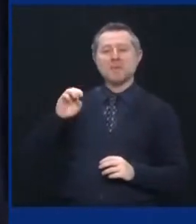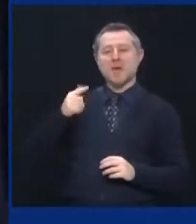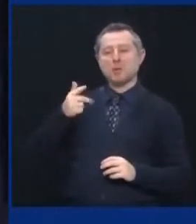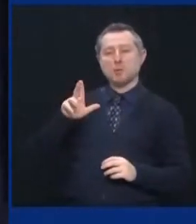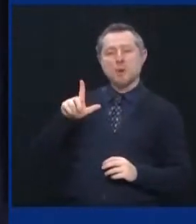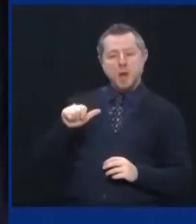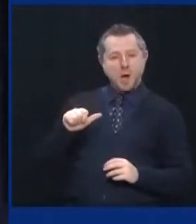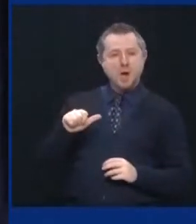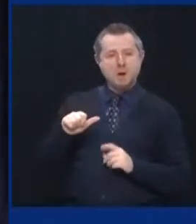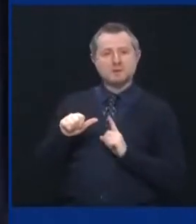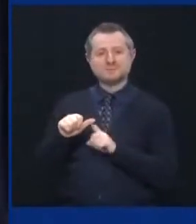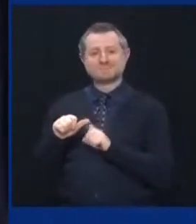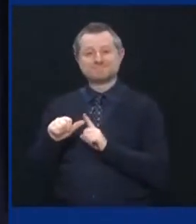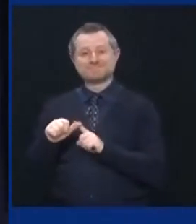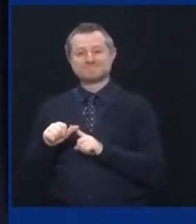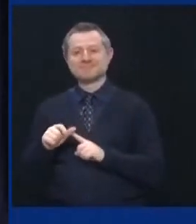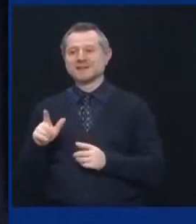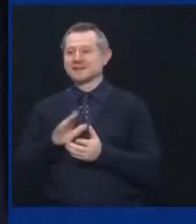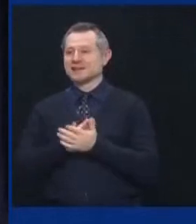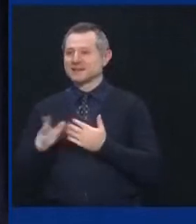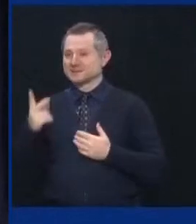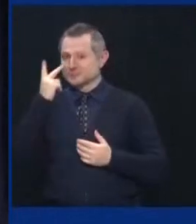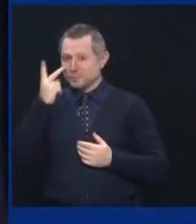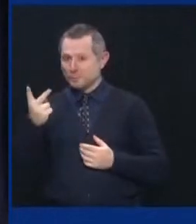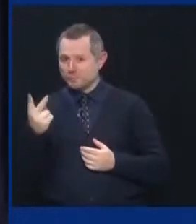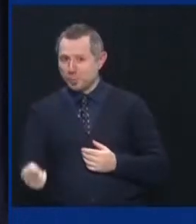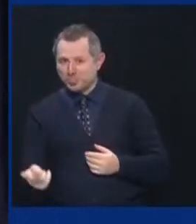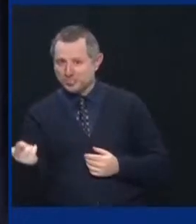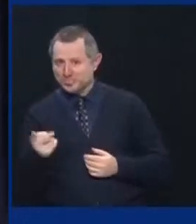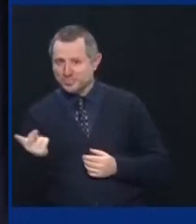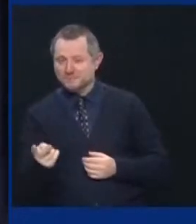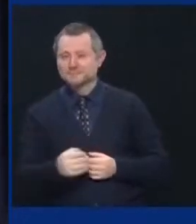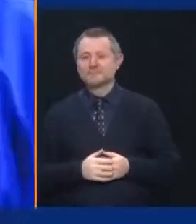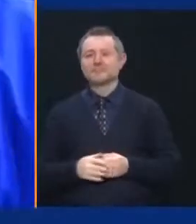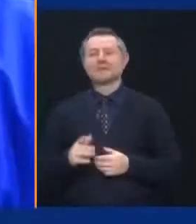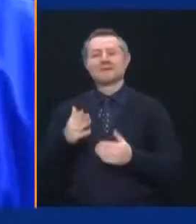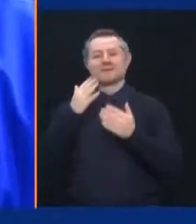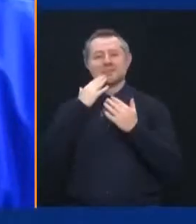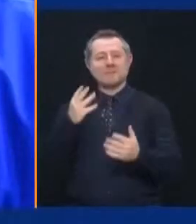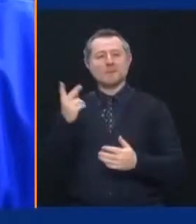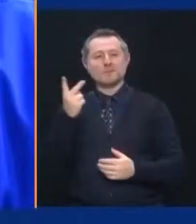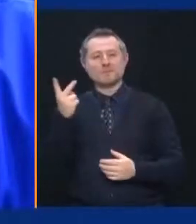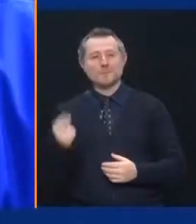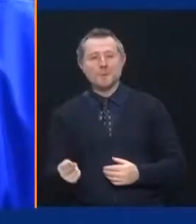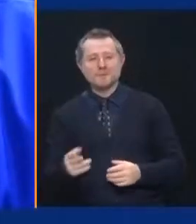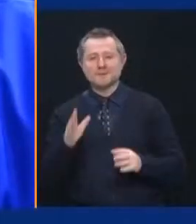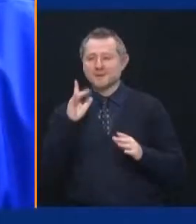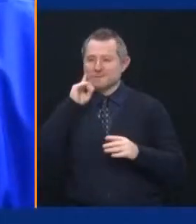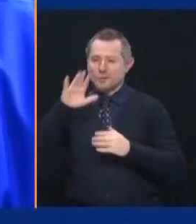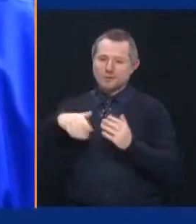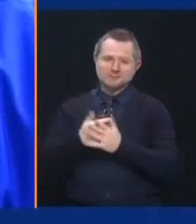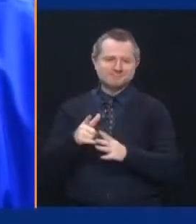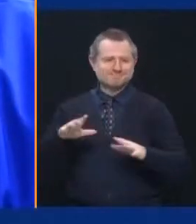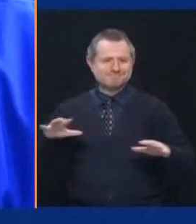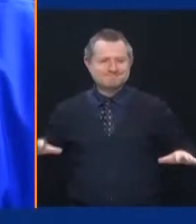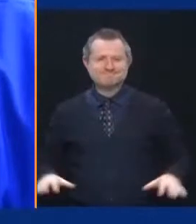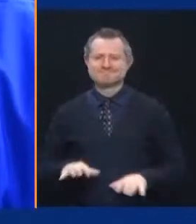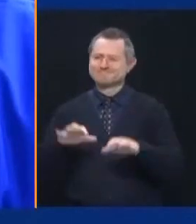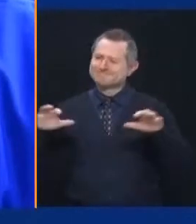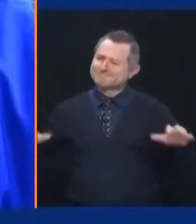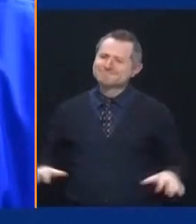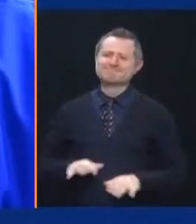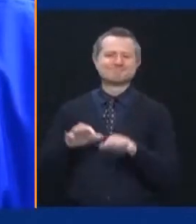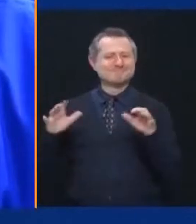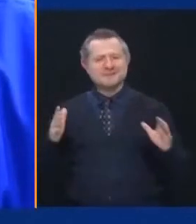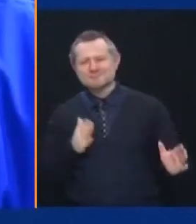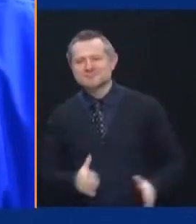with you. Good to see you, Terry. Good to see you, Kim. Thank you for all the time you've spent, all the work in putting this